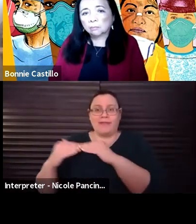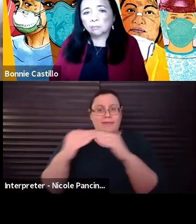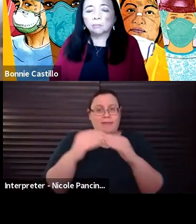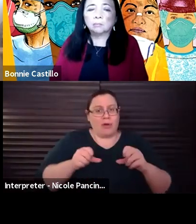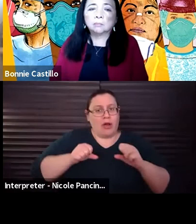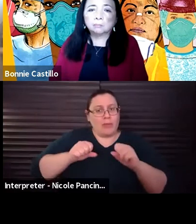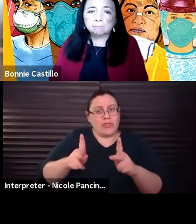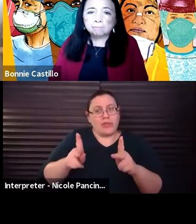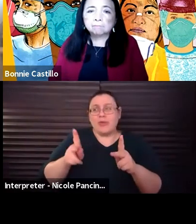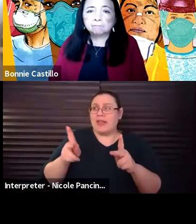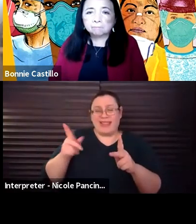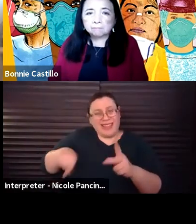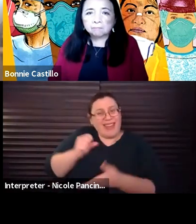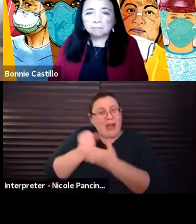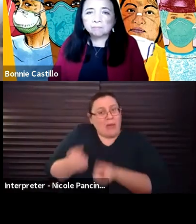help create.